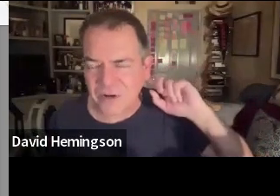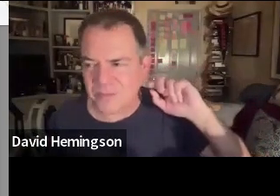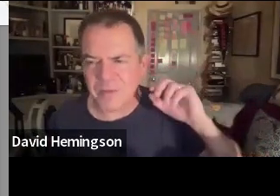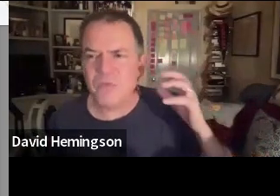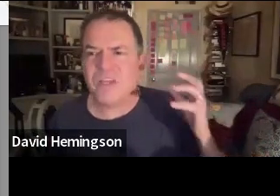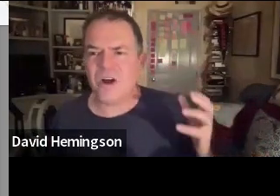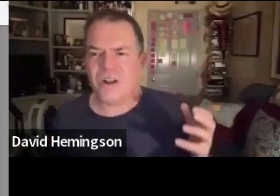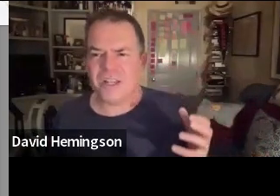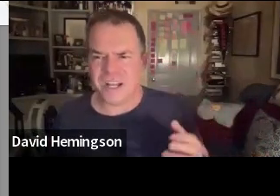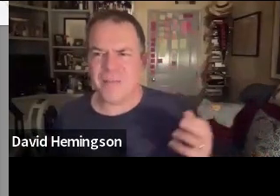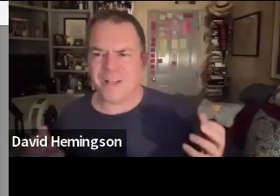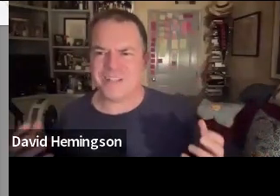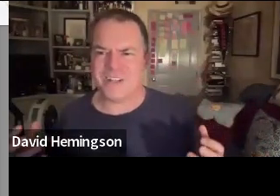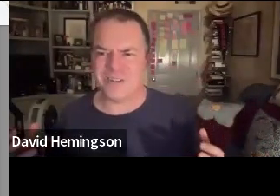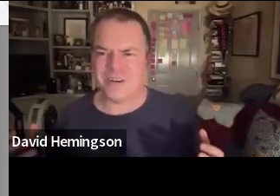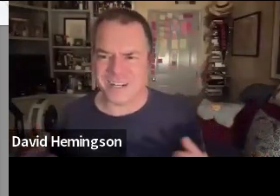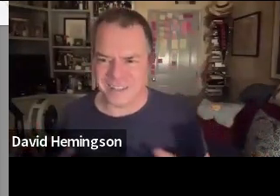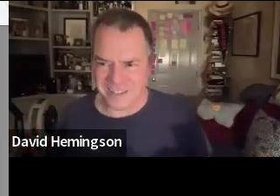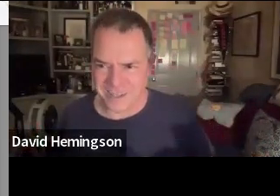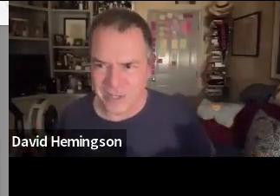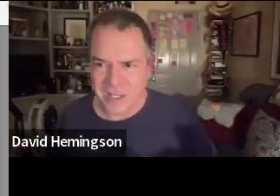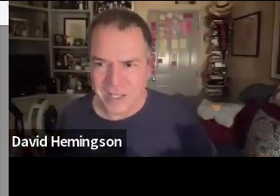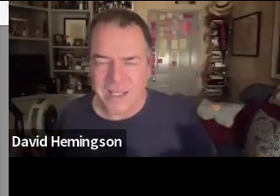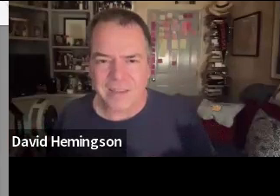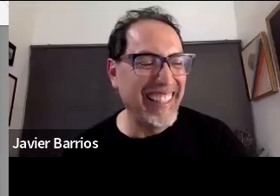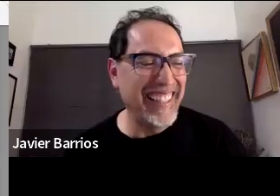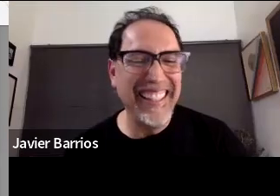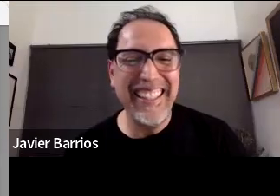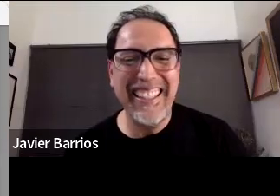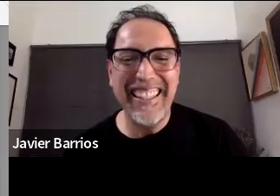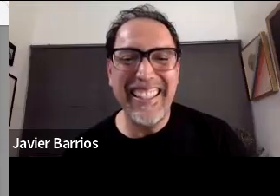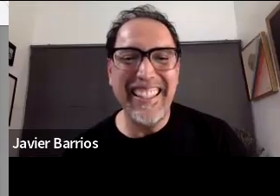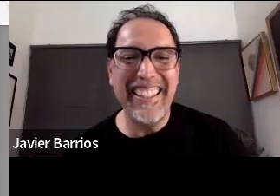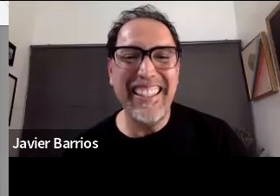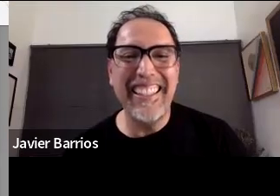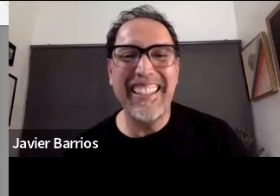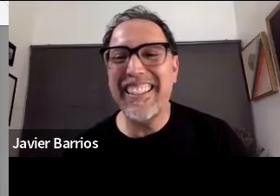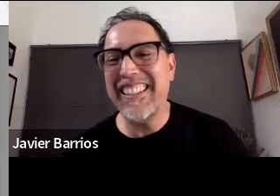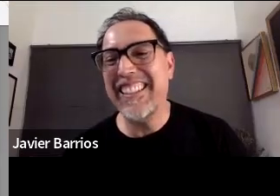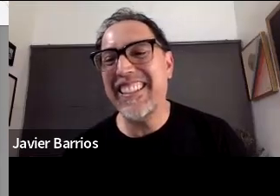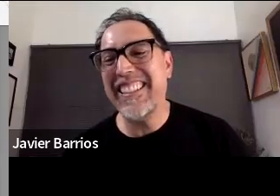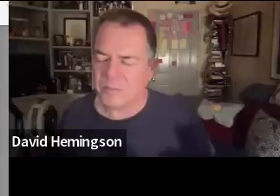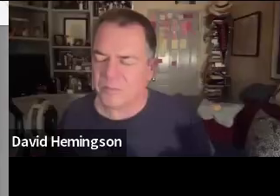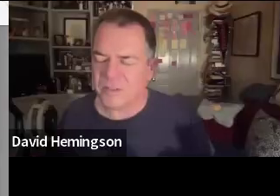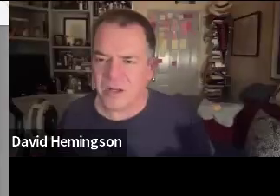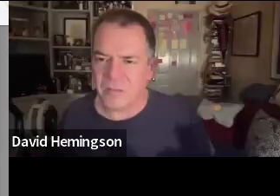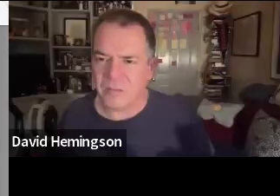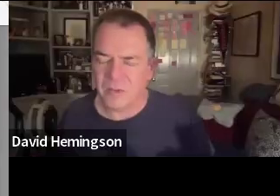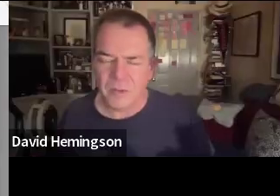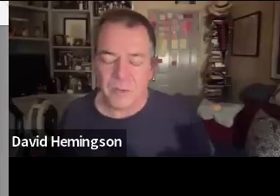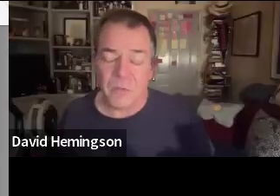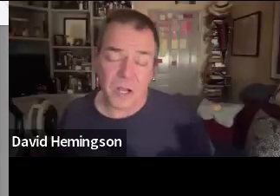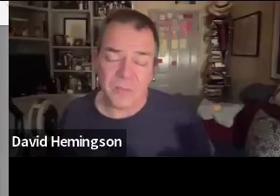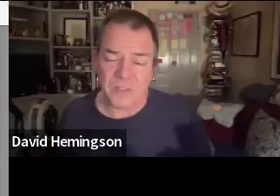epic terms. I've been reincarnated. I am Alexander the Great, kind of thing, And I thought to myself, well, Paul Giamatti or, Professor